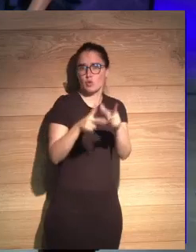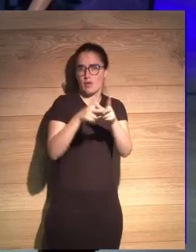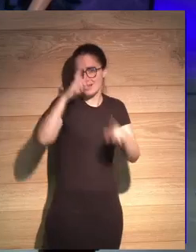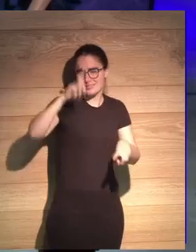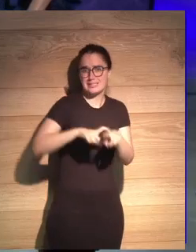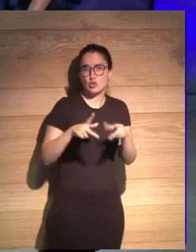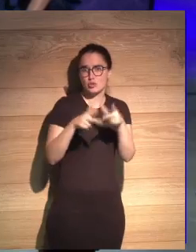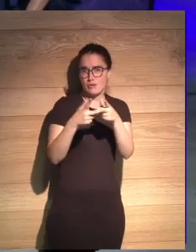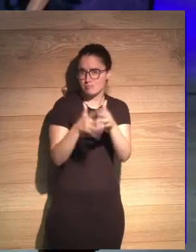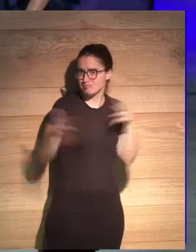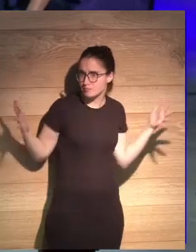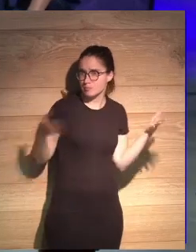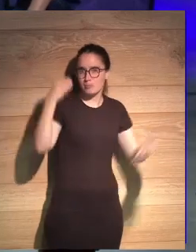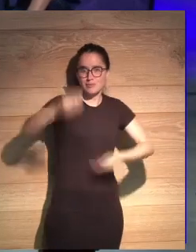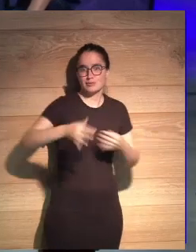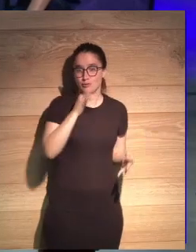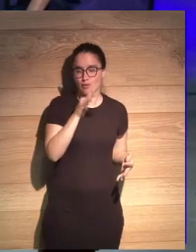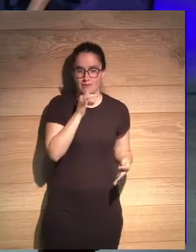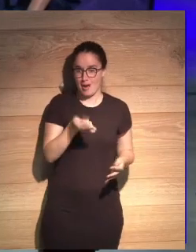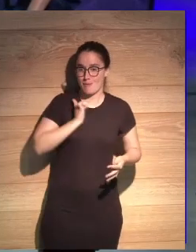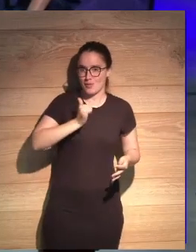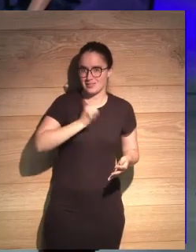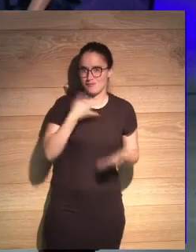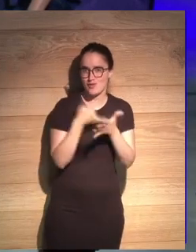could use the data that we obtained from there